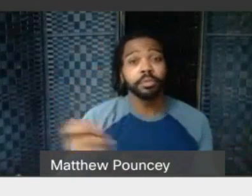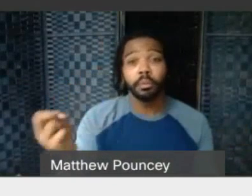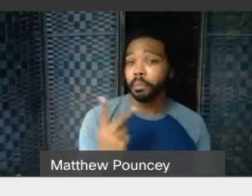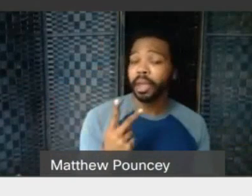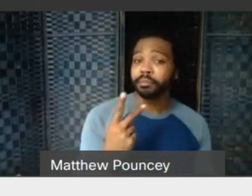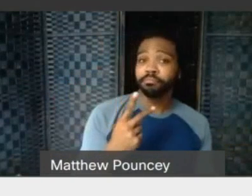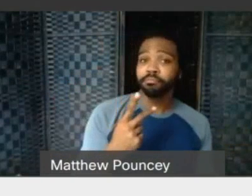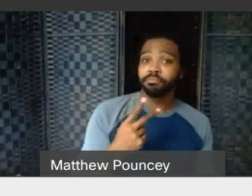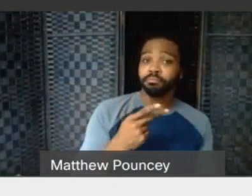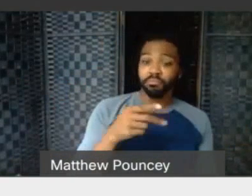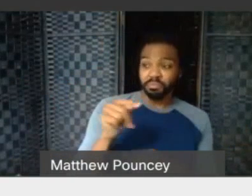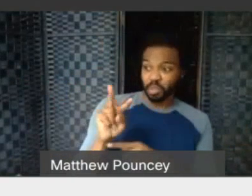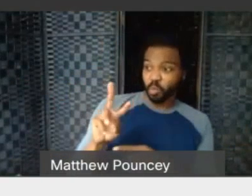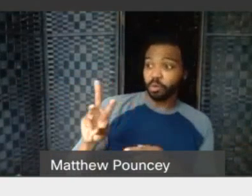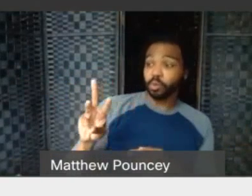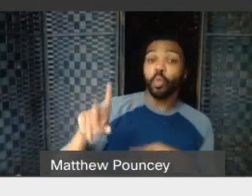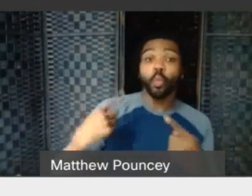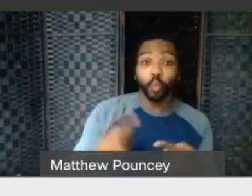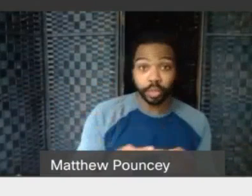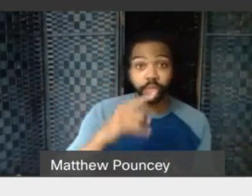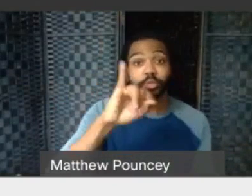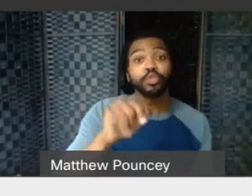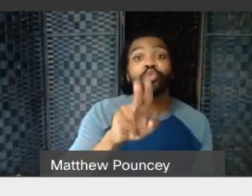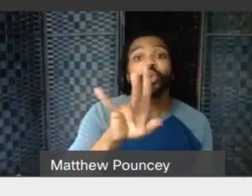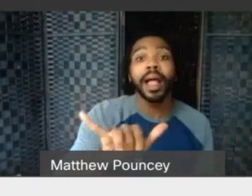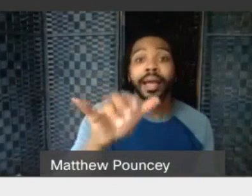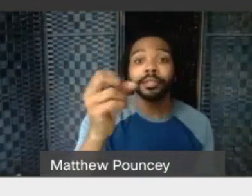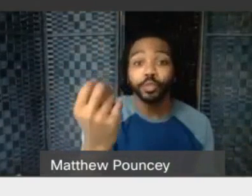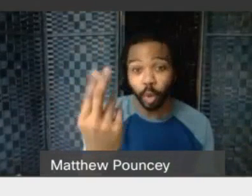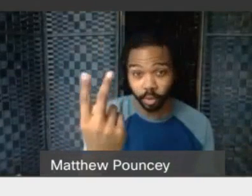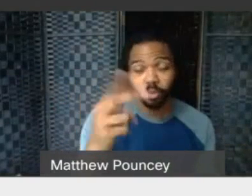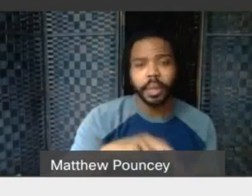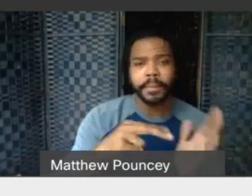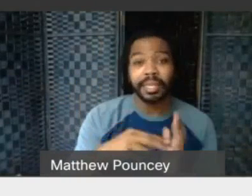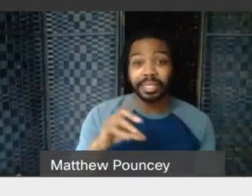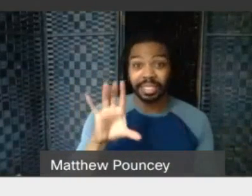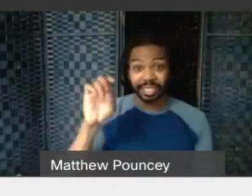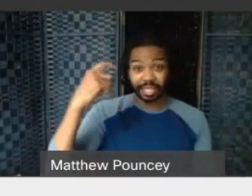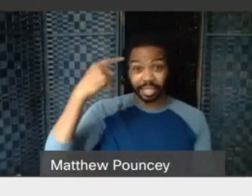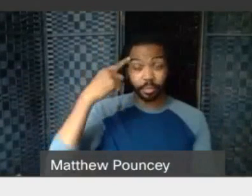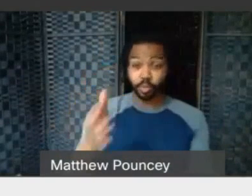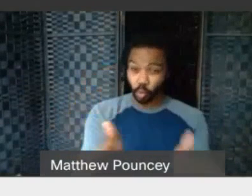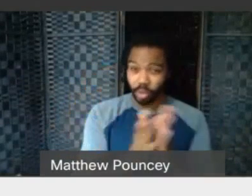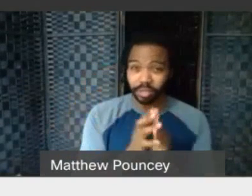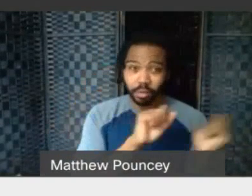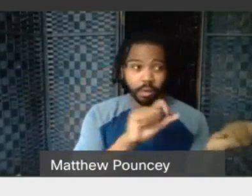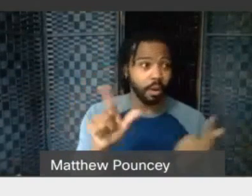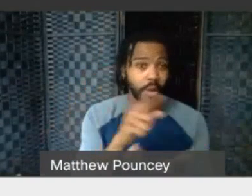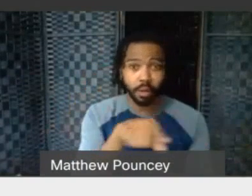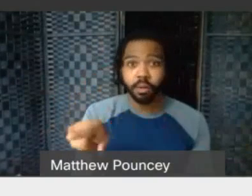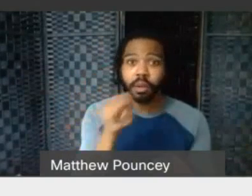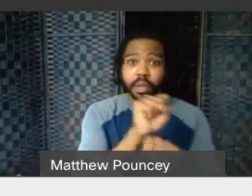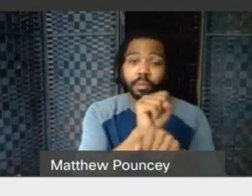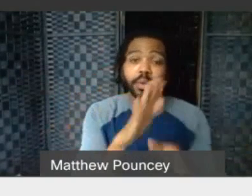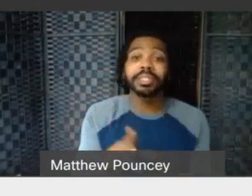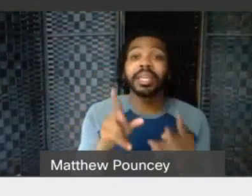12th. And so the district is requesting that all of those employees enter